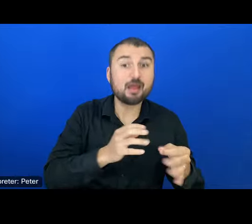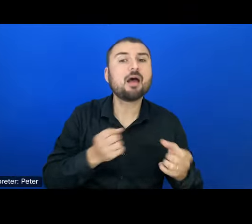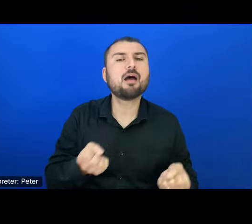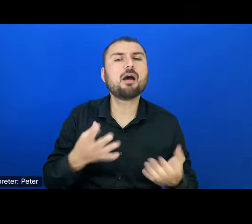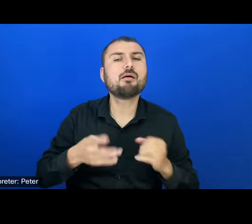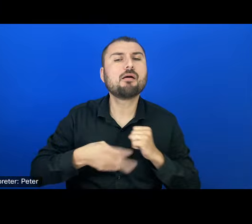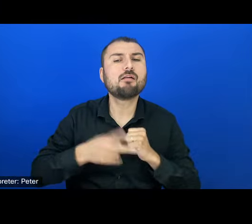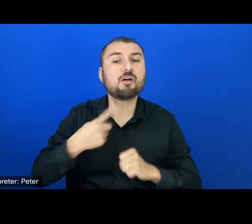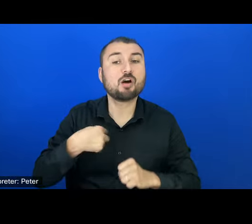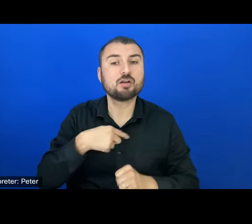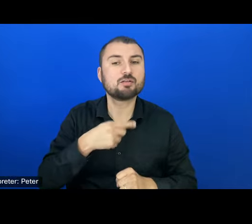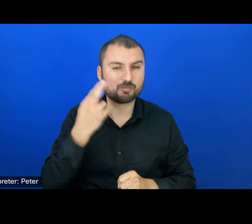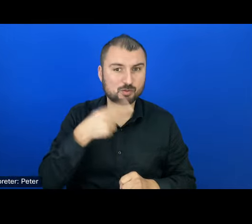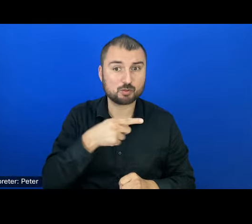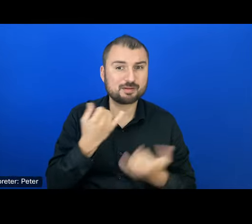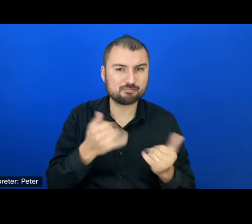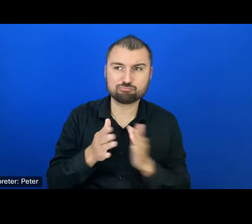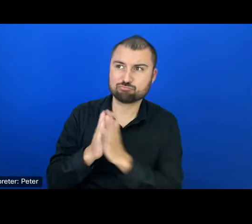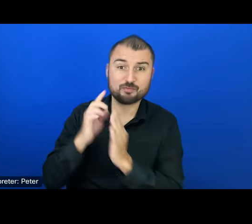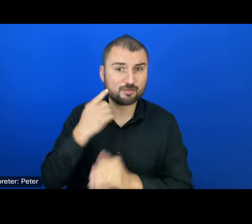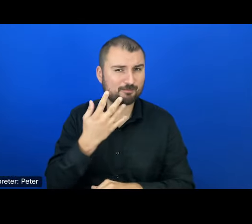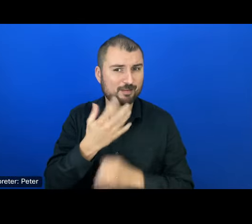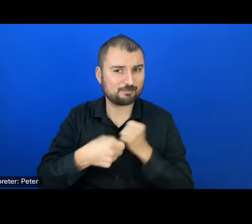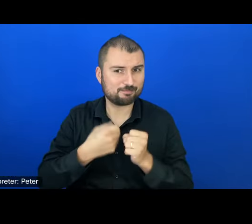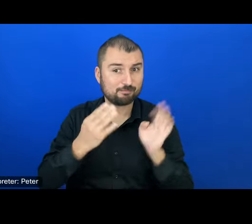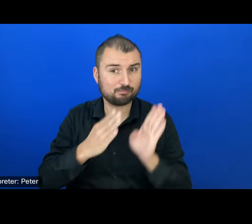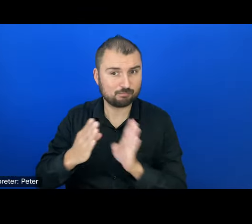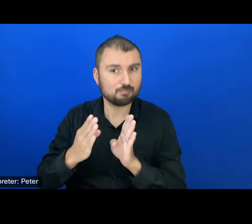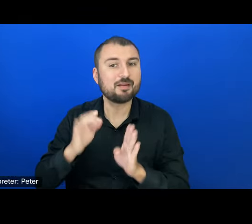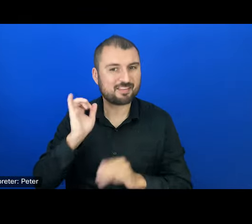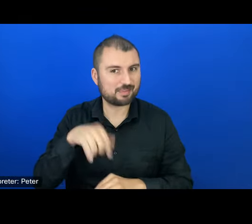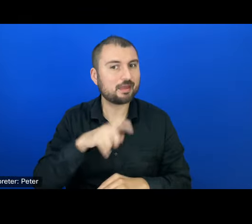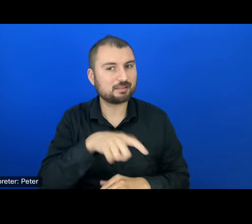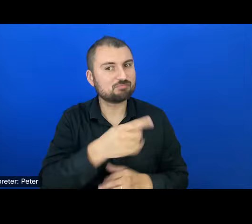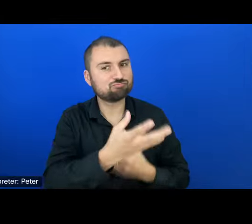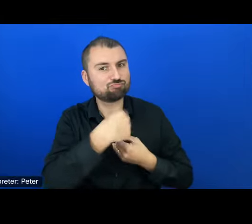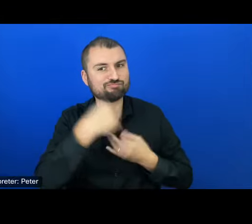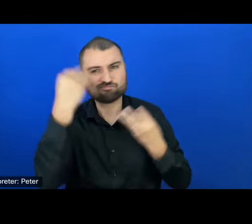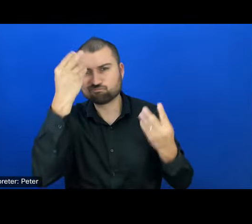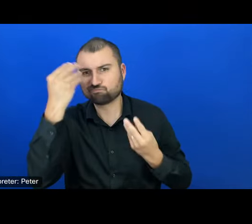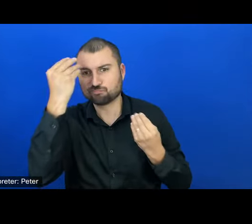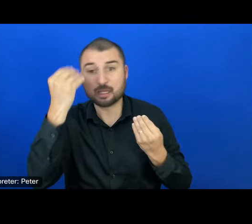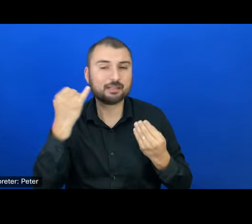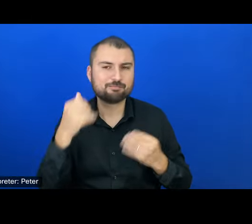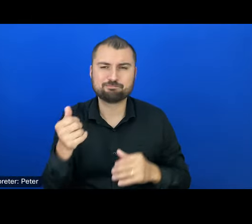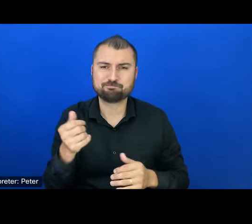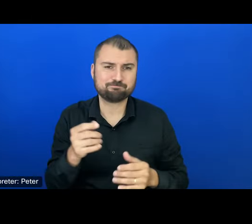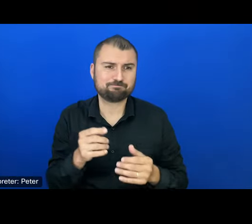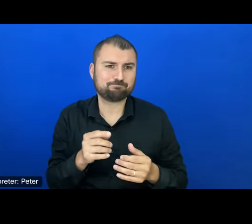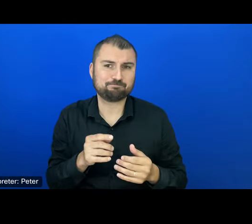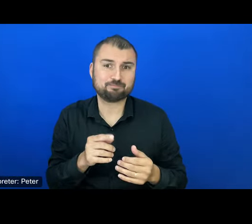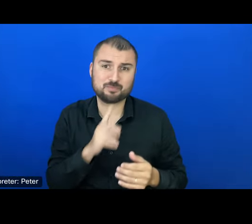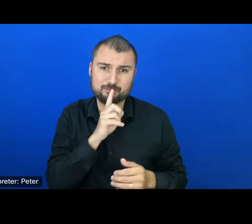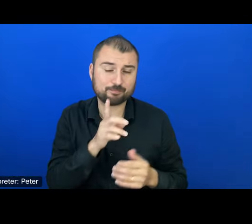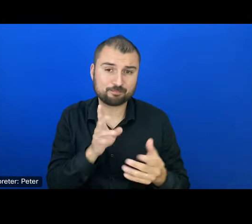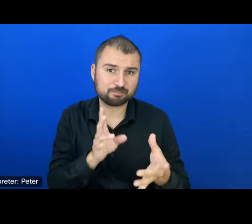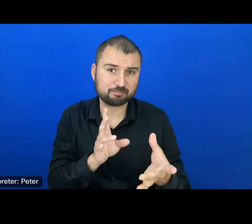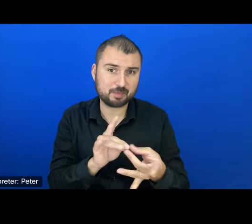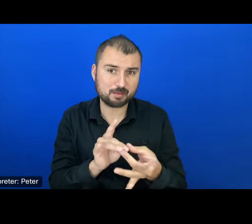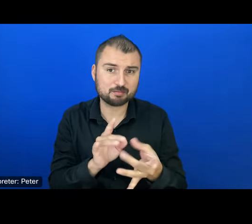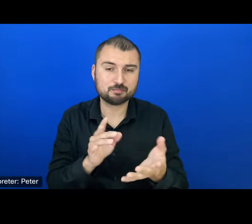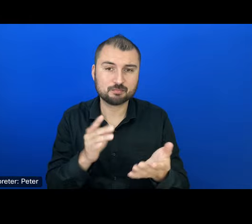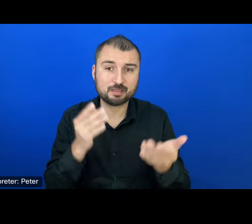hitting us for the 5-year plans? I think it really needs to be taken in consideration. So if anything, just a mention, I don't know how to